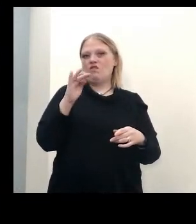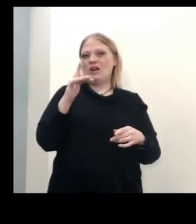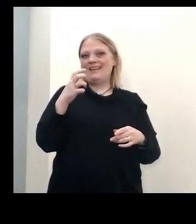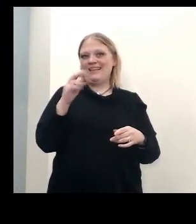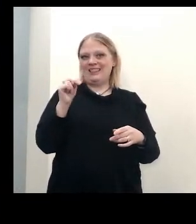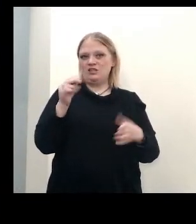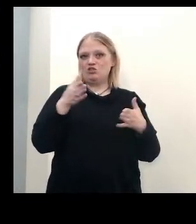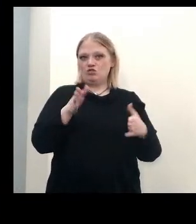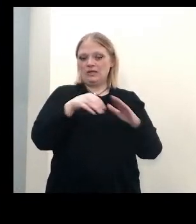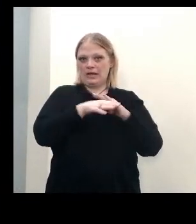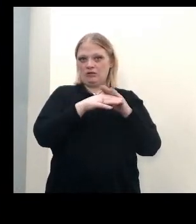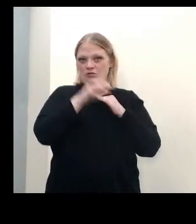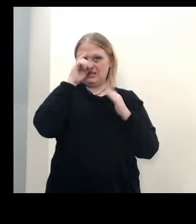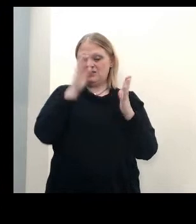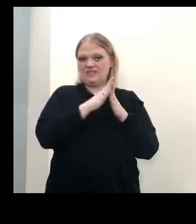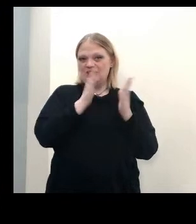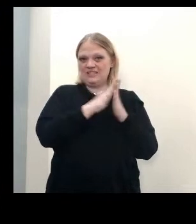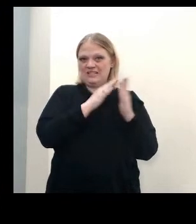city's issue with the